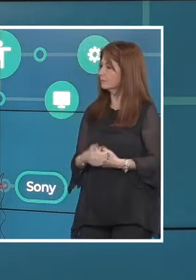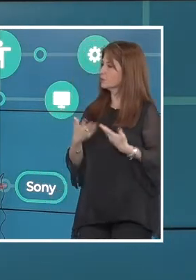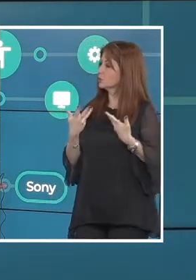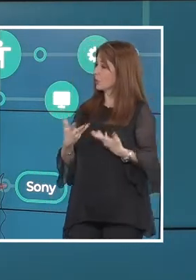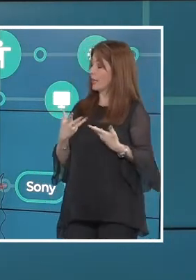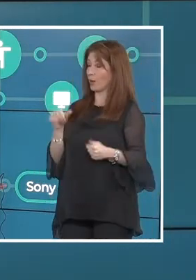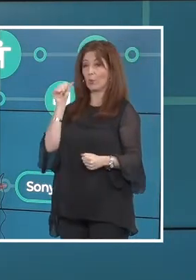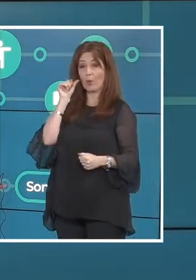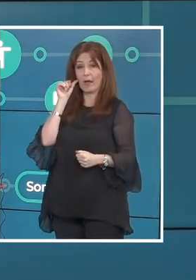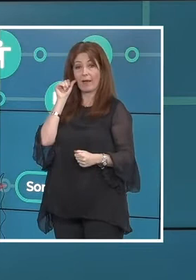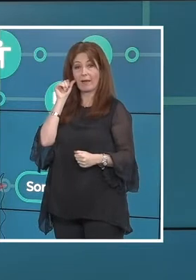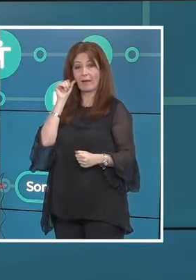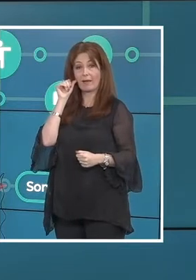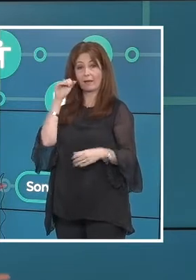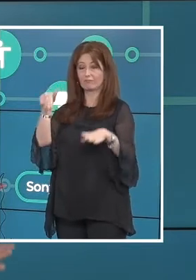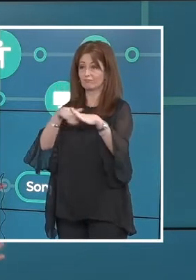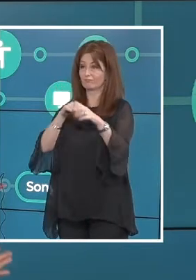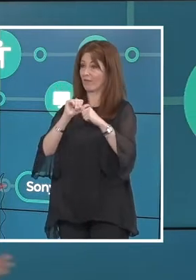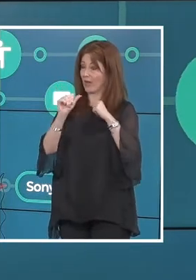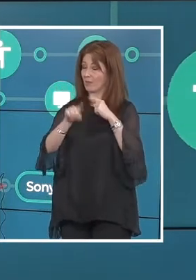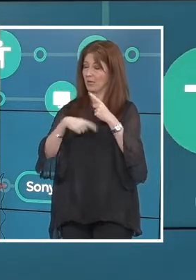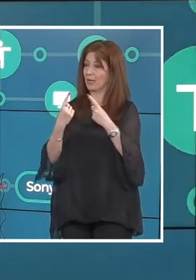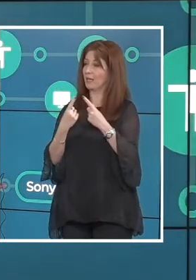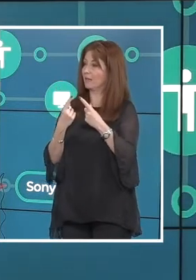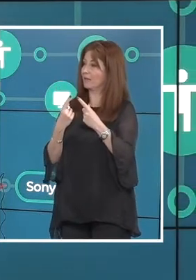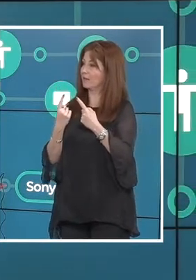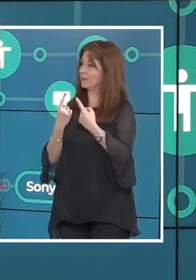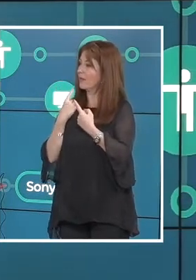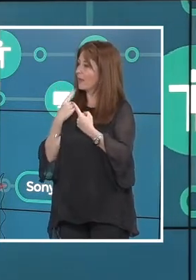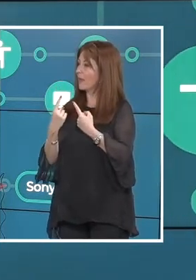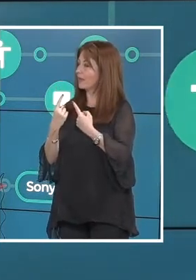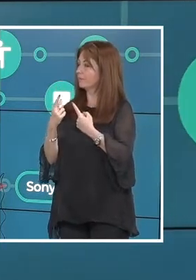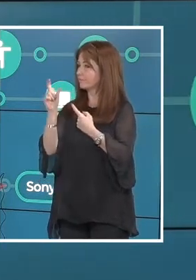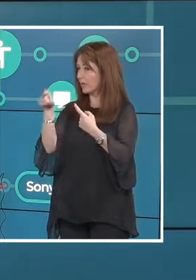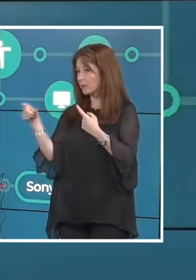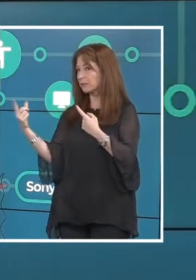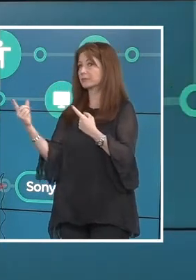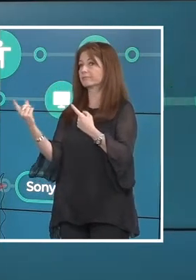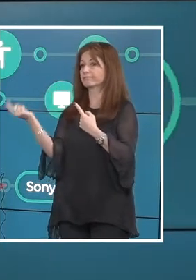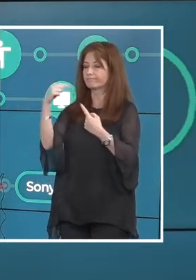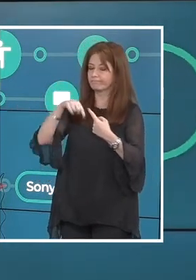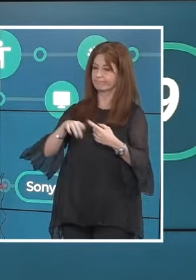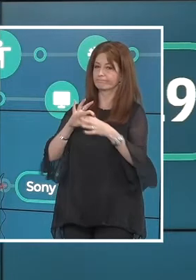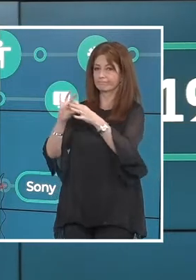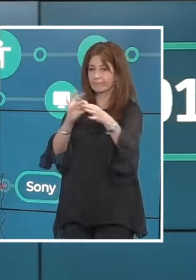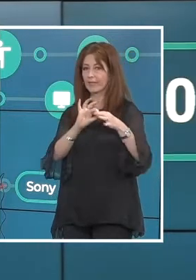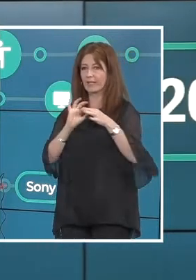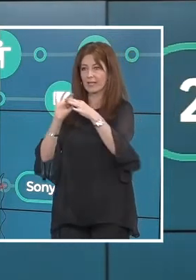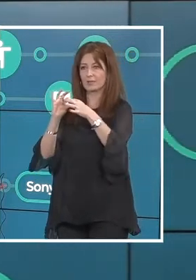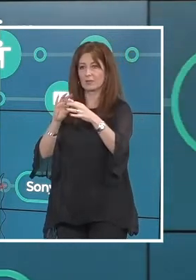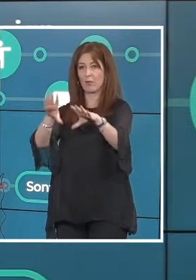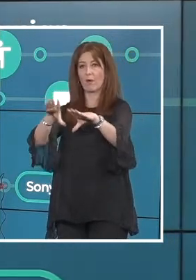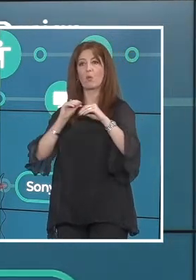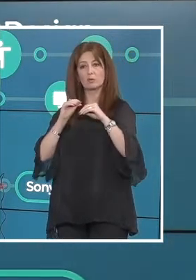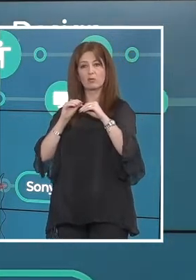of now, of what we do at our company, then we bring all those employees to our engagement phase, or our adoption